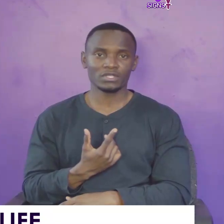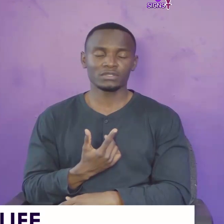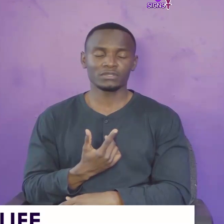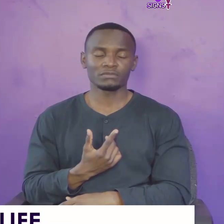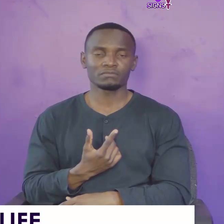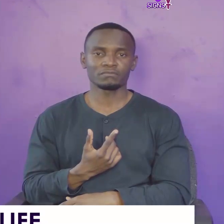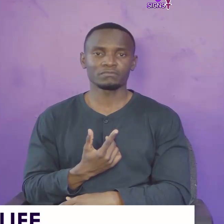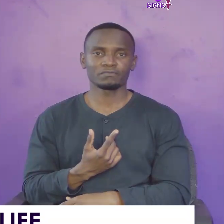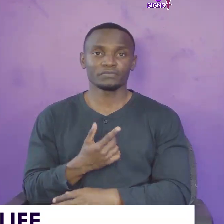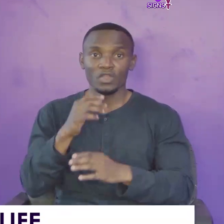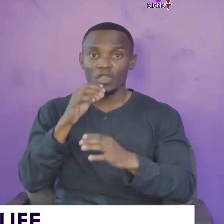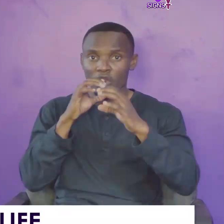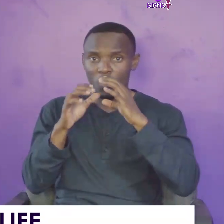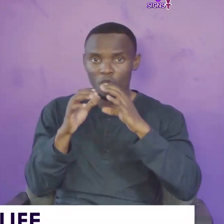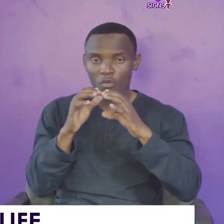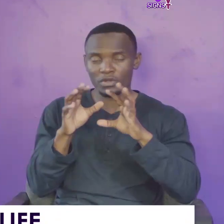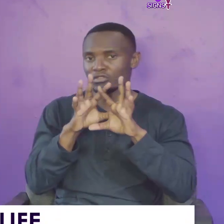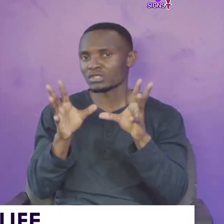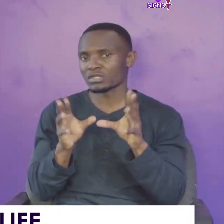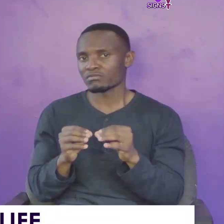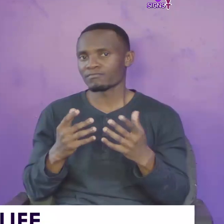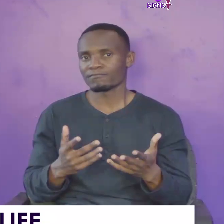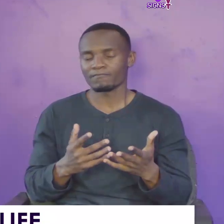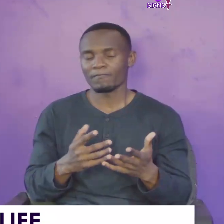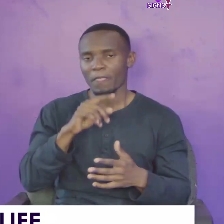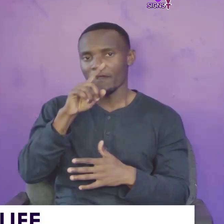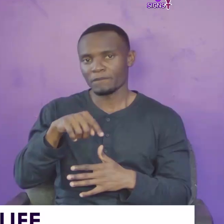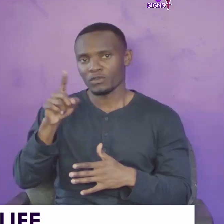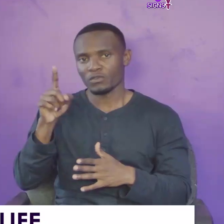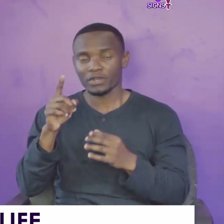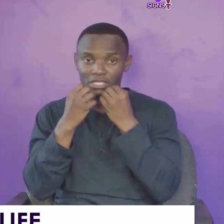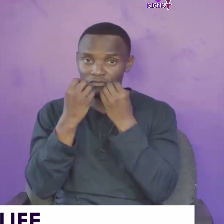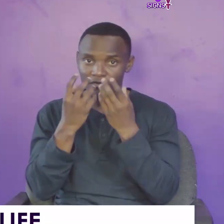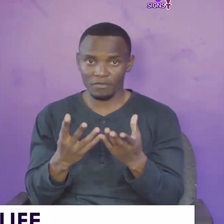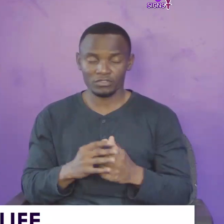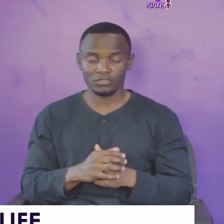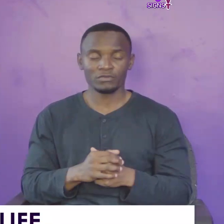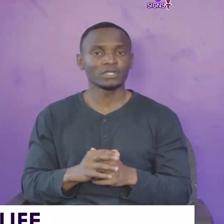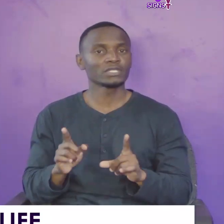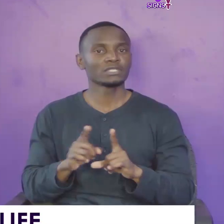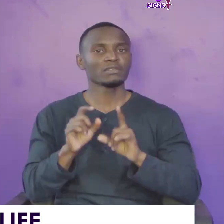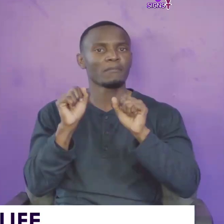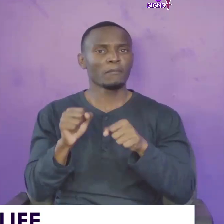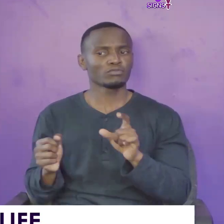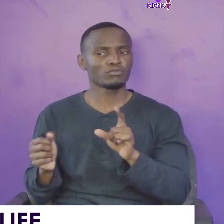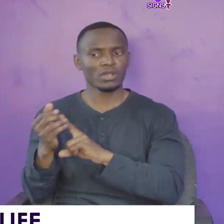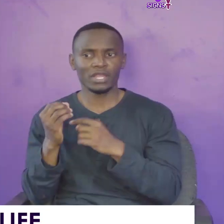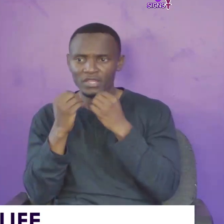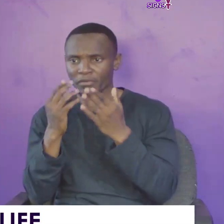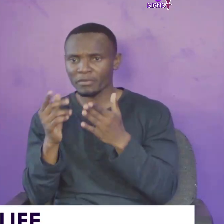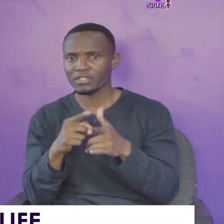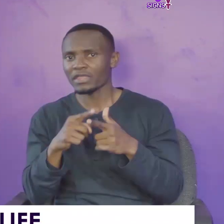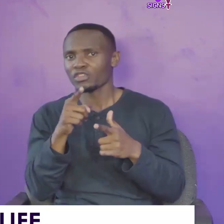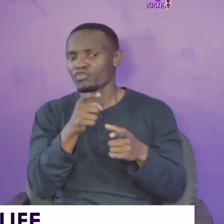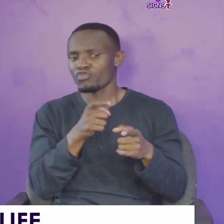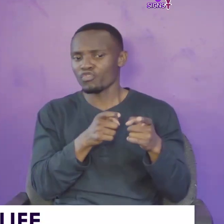correct. In fact, to sum it up is correct information. Okay. There's a way you can get information and you filter it, because